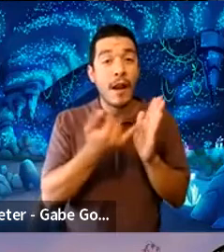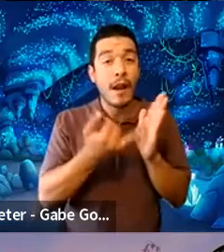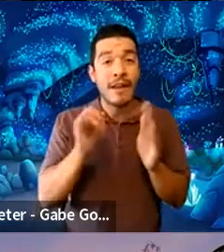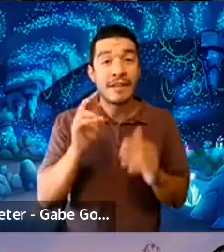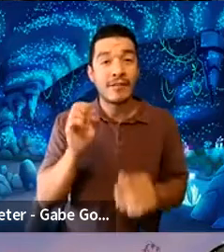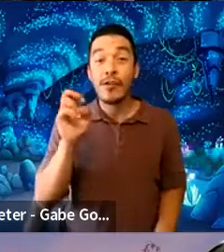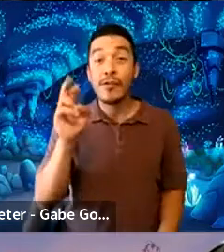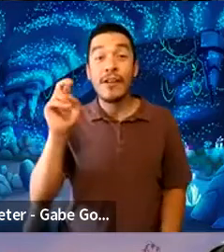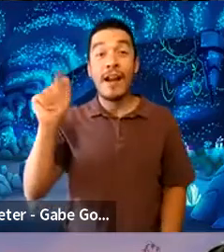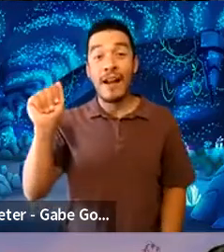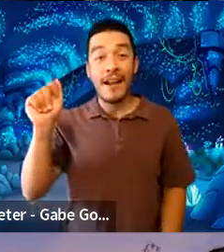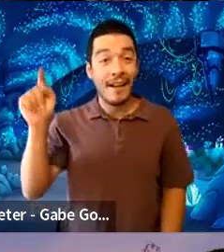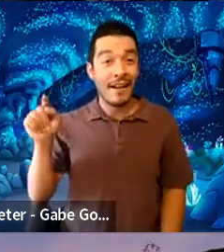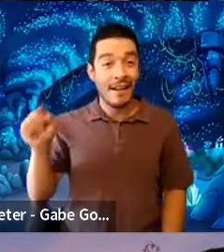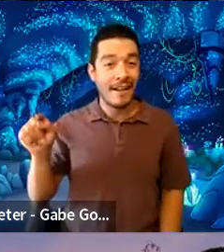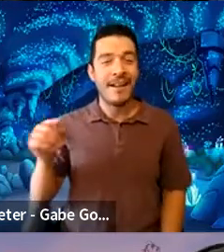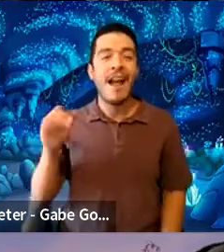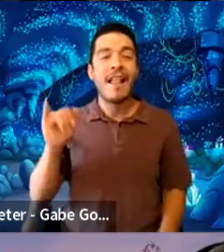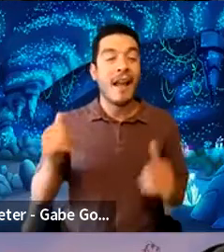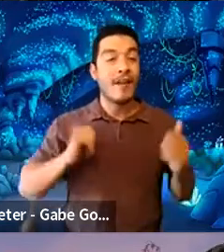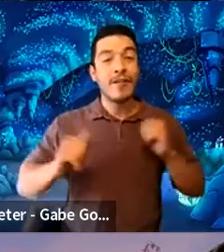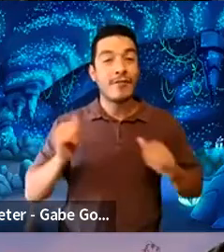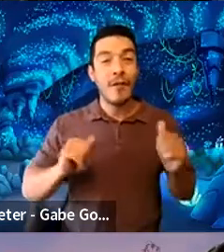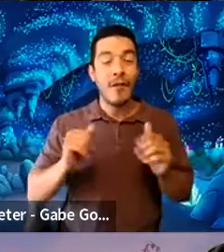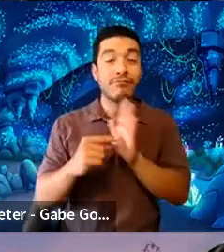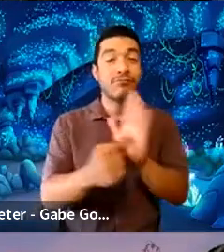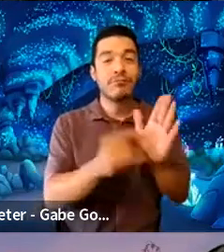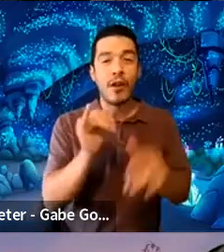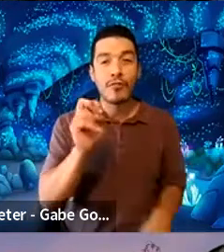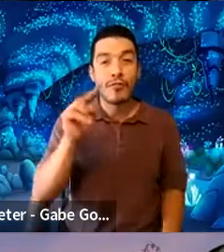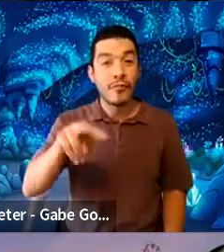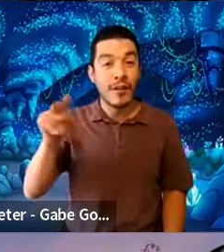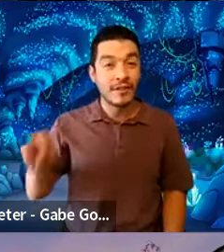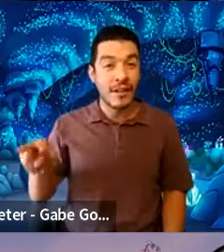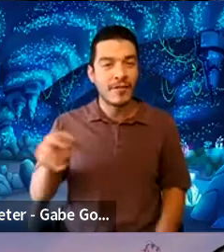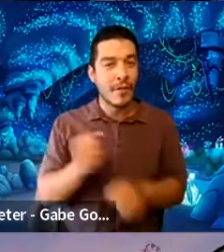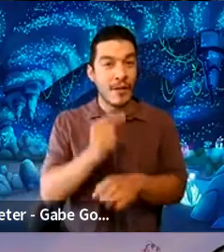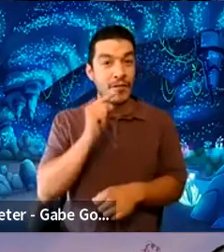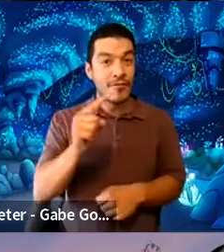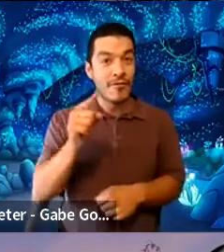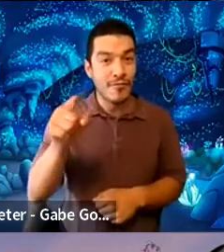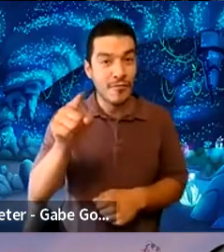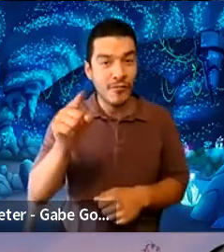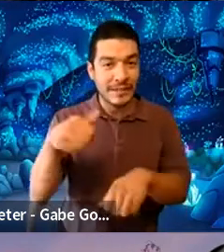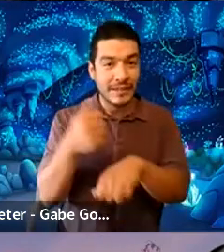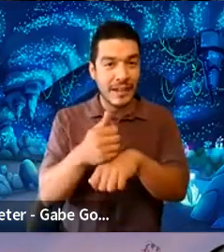Eureka. And the show premieres on June 22nd. So make sure you set